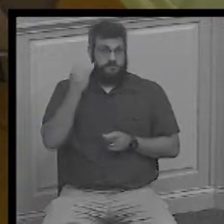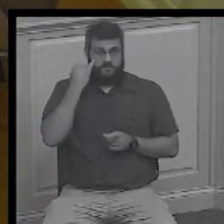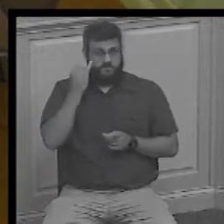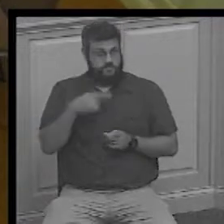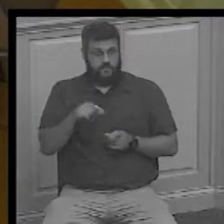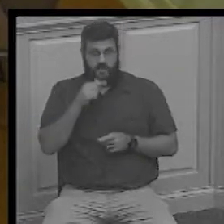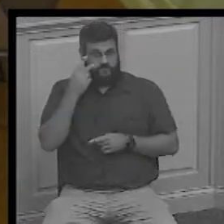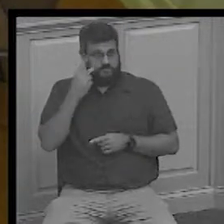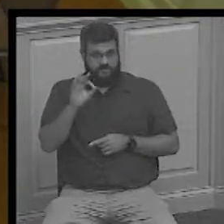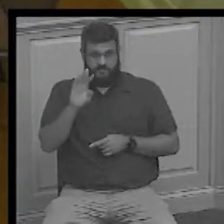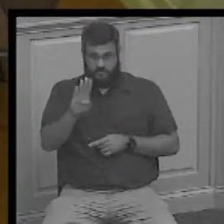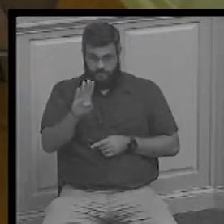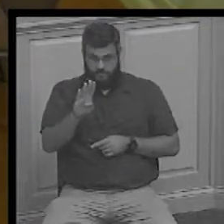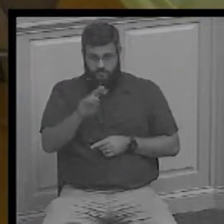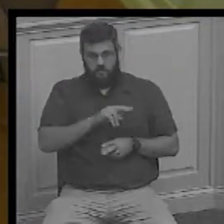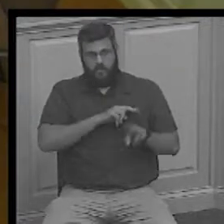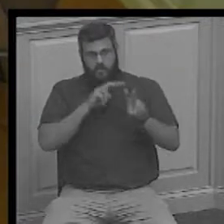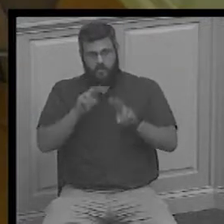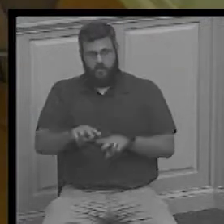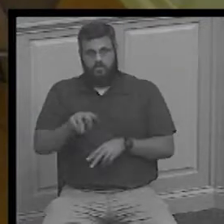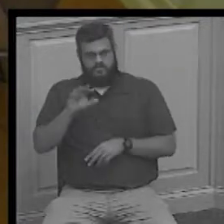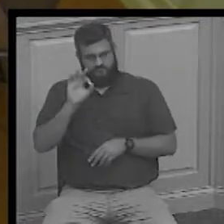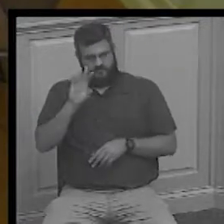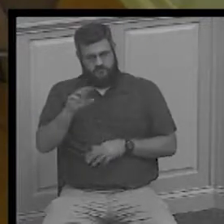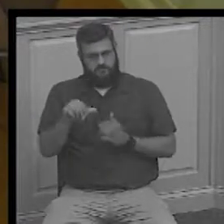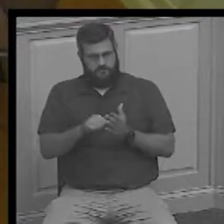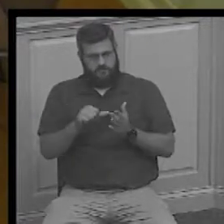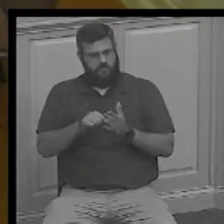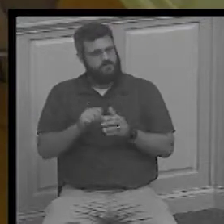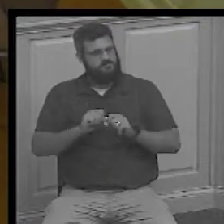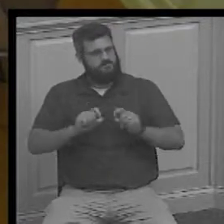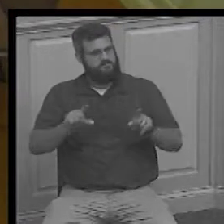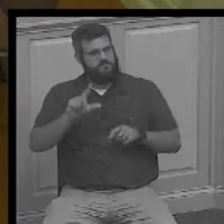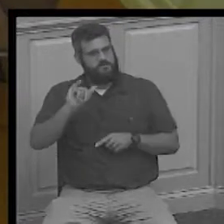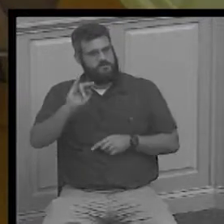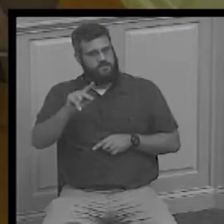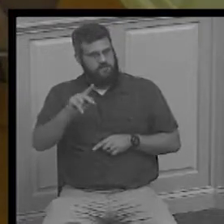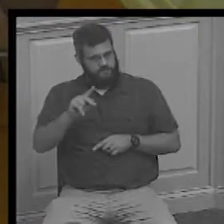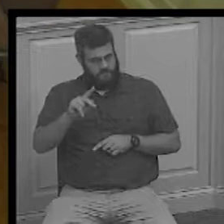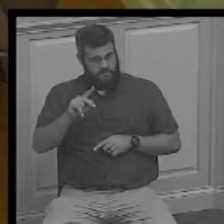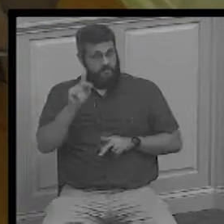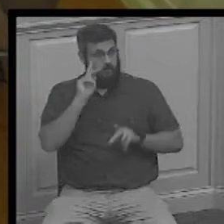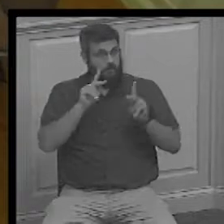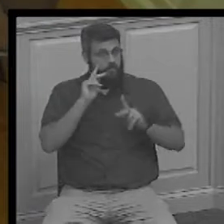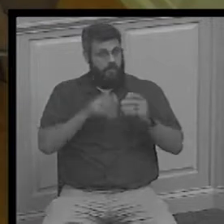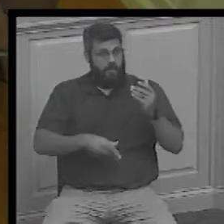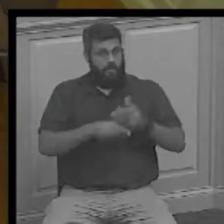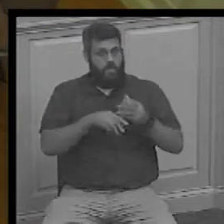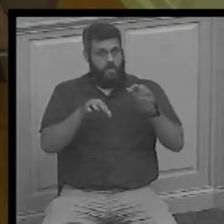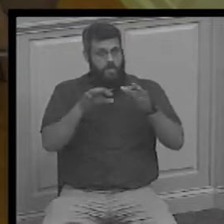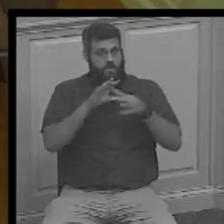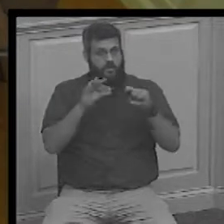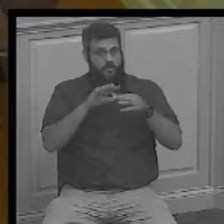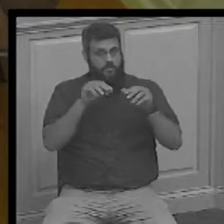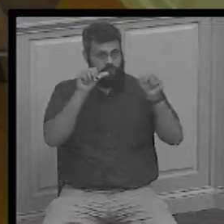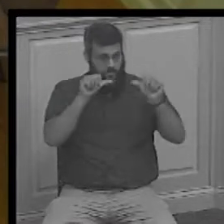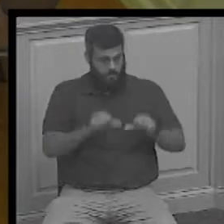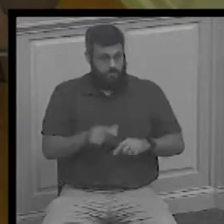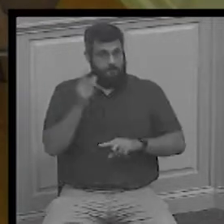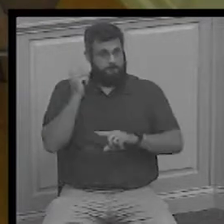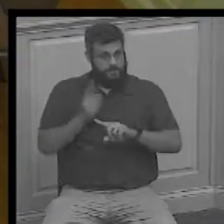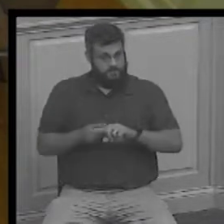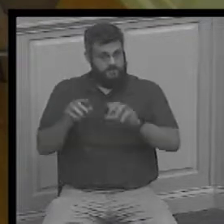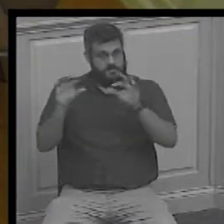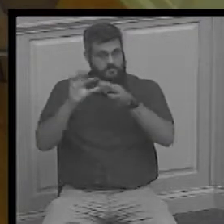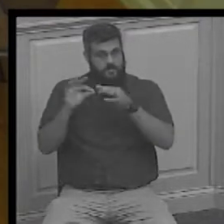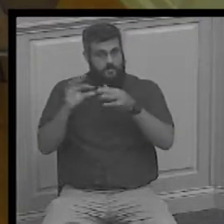highly recommend going to visit. Bridget can send the link. It not only had a lot of commentary about things that we can address, it also had a lot of commentary about